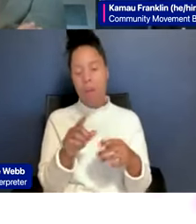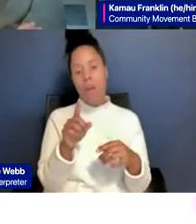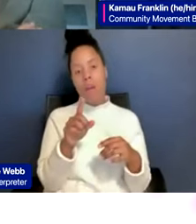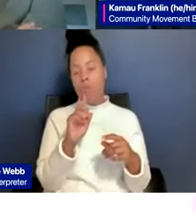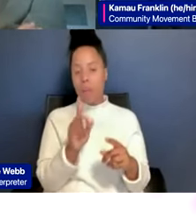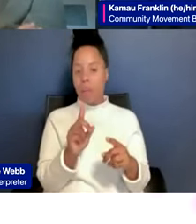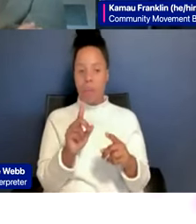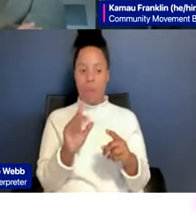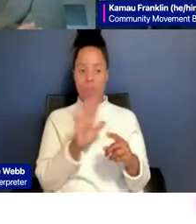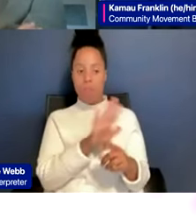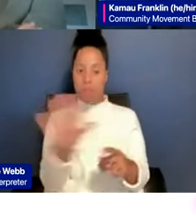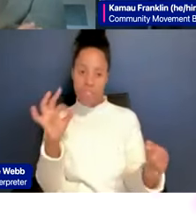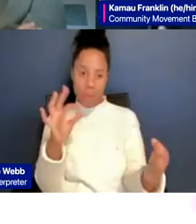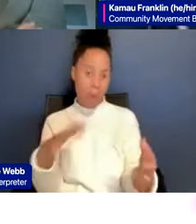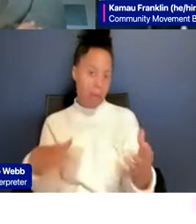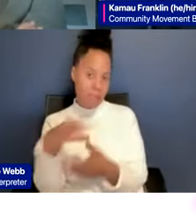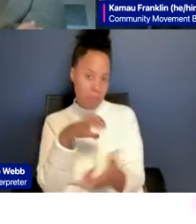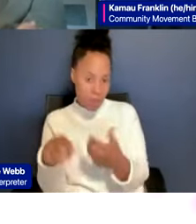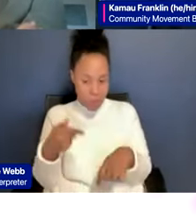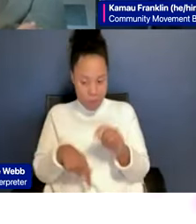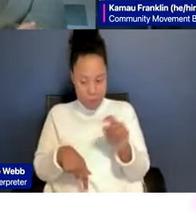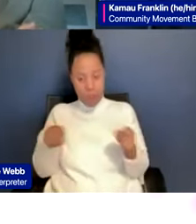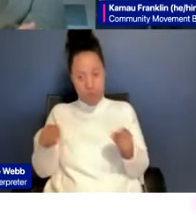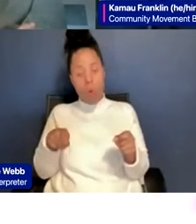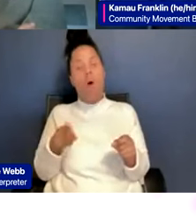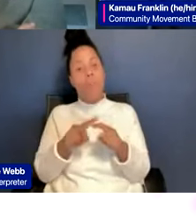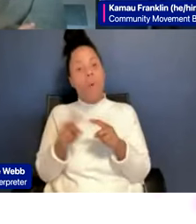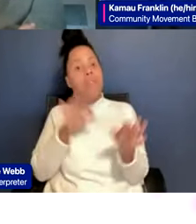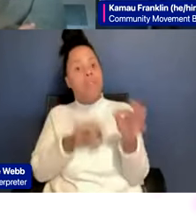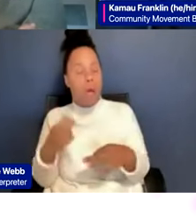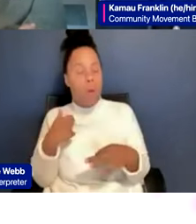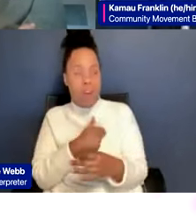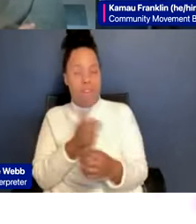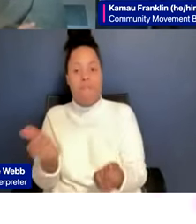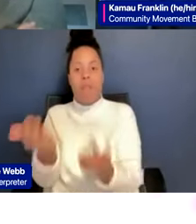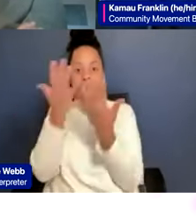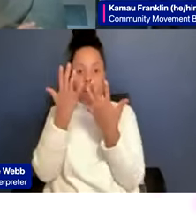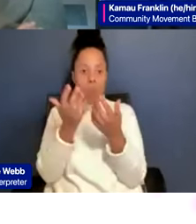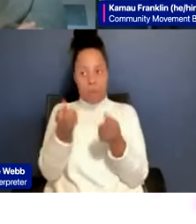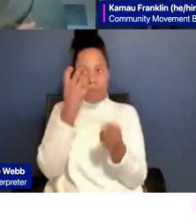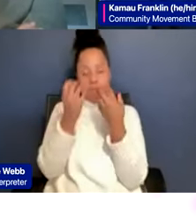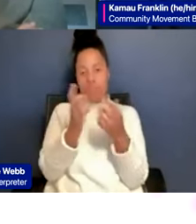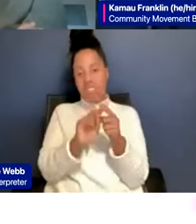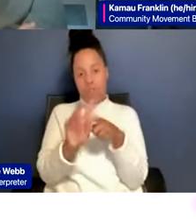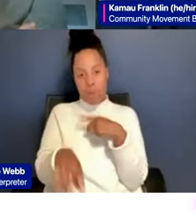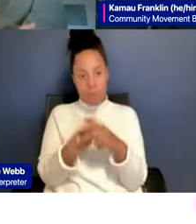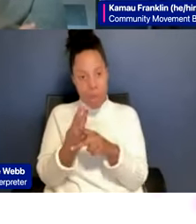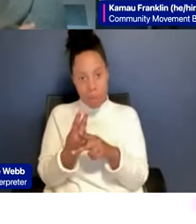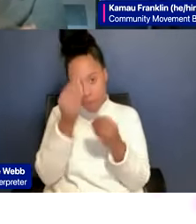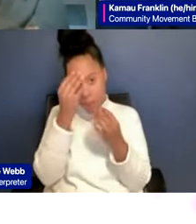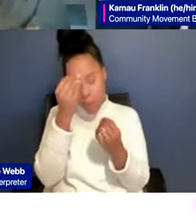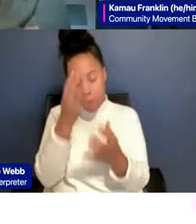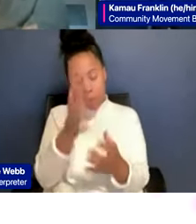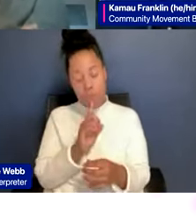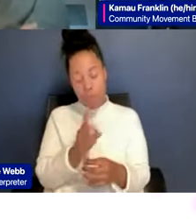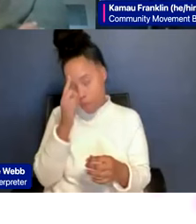it. And therefore, we are flooded with other pieces of information, which is mind-numbing. And so for those folks